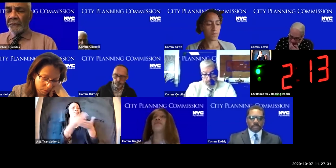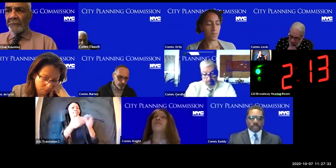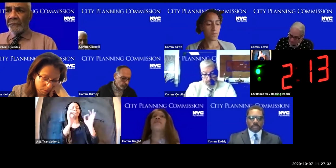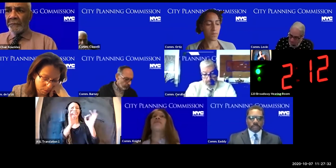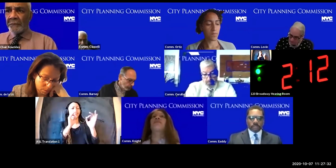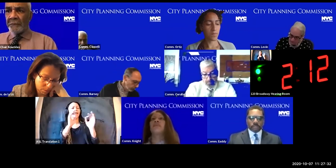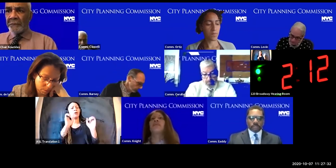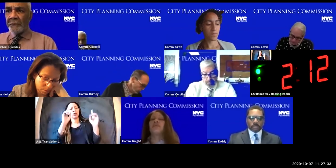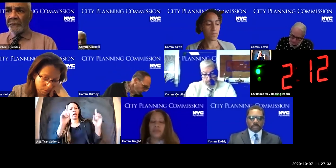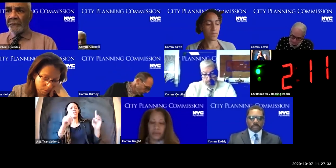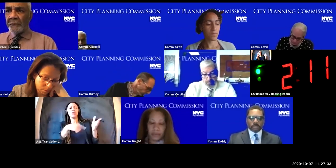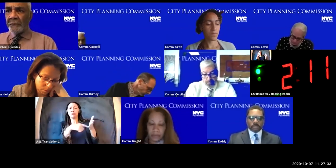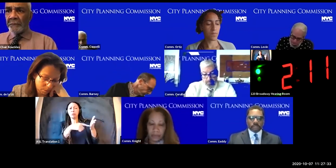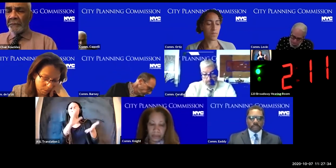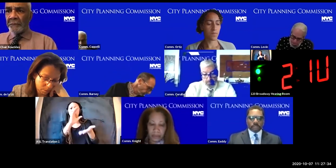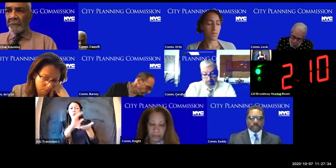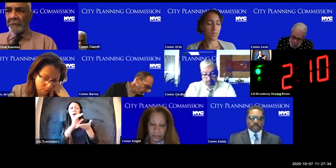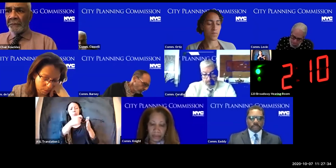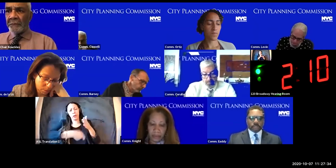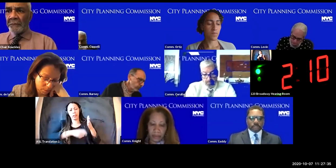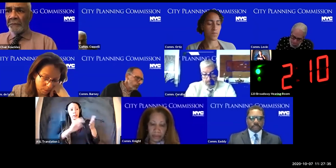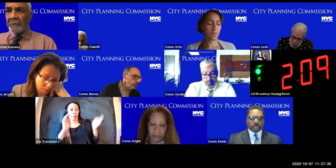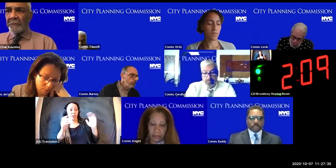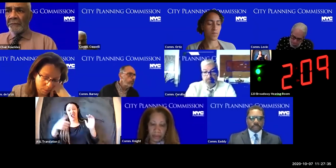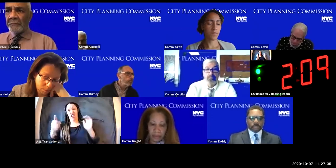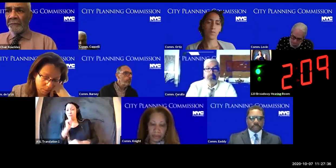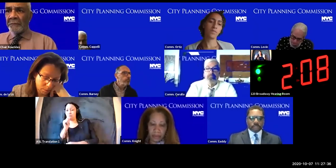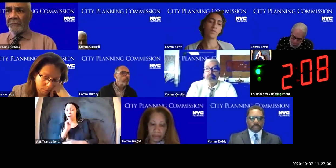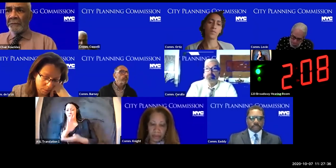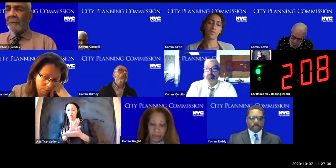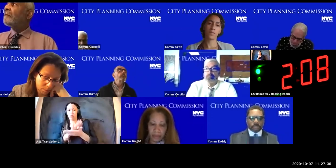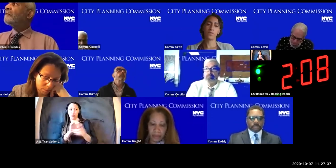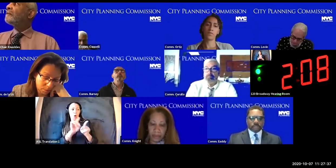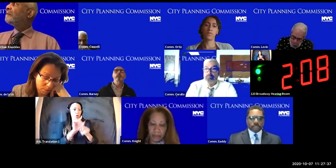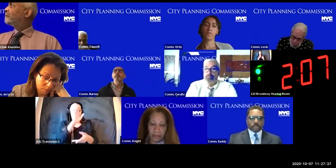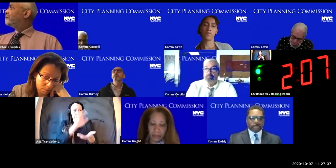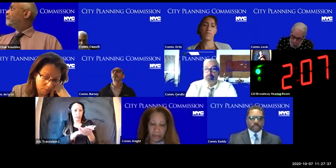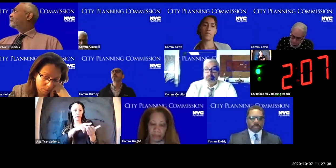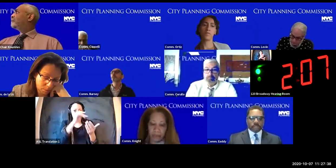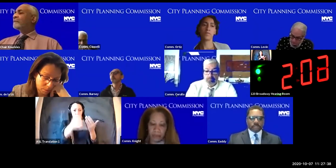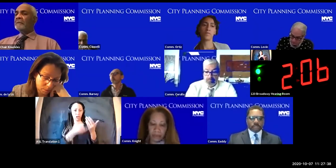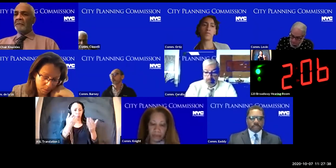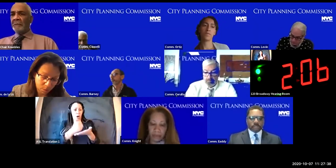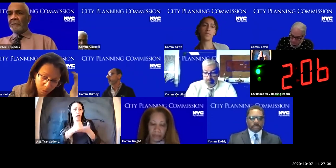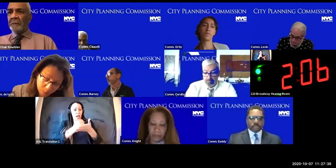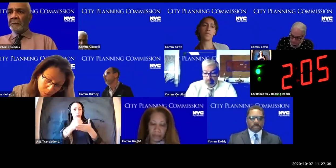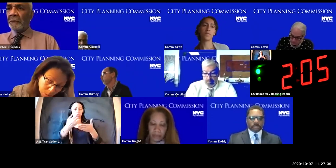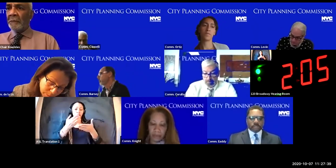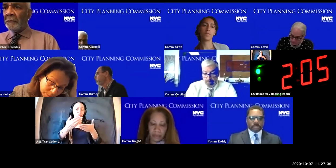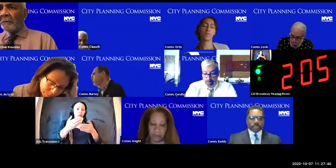affordable price compared to other private schools. And we believe that this project will help improve the school's